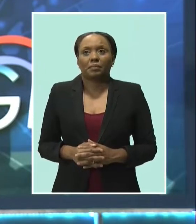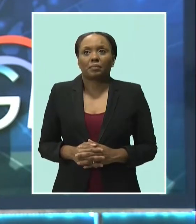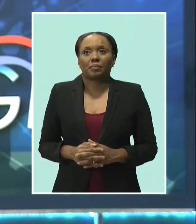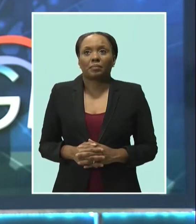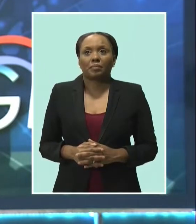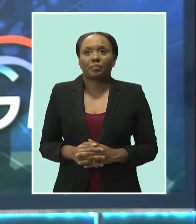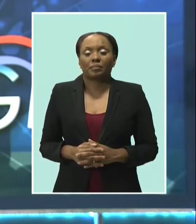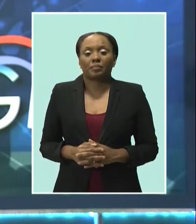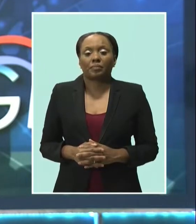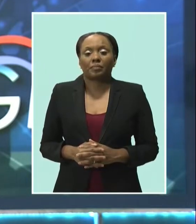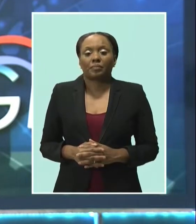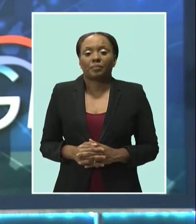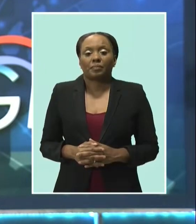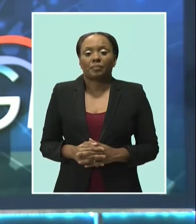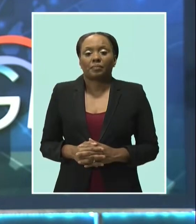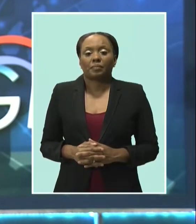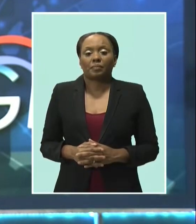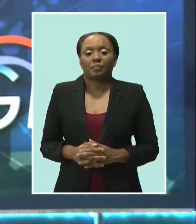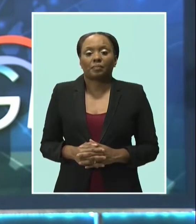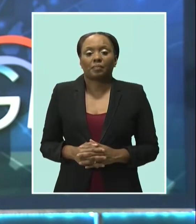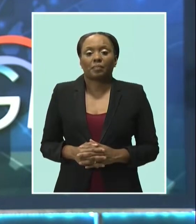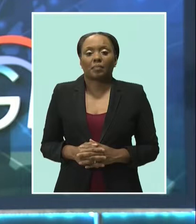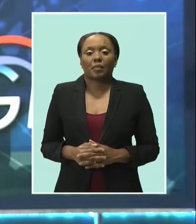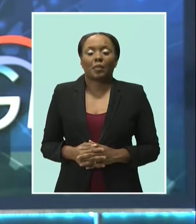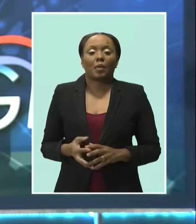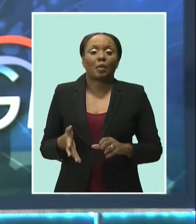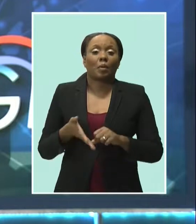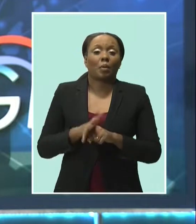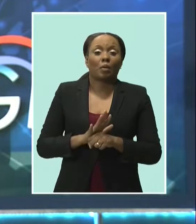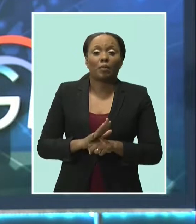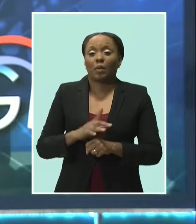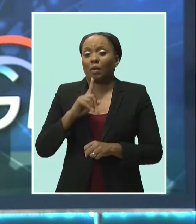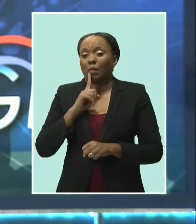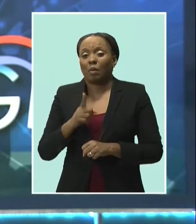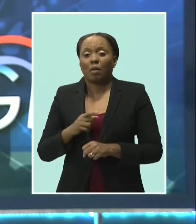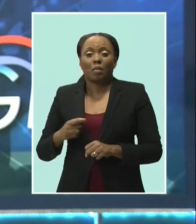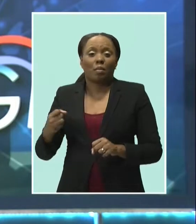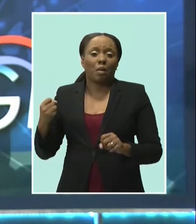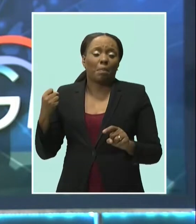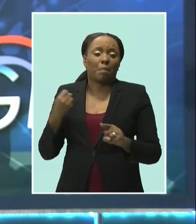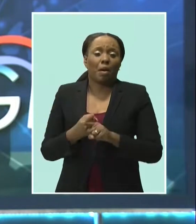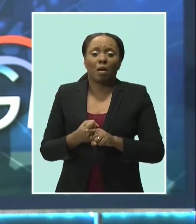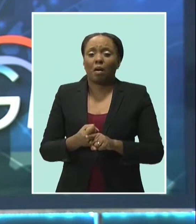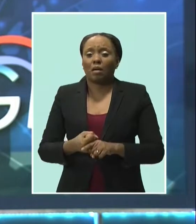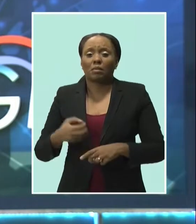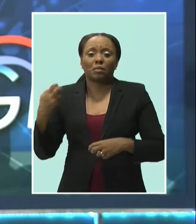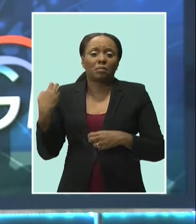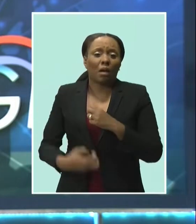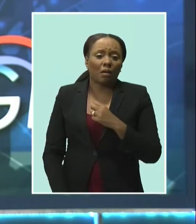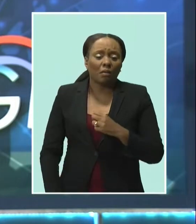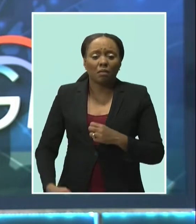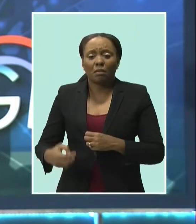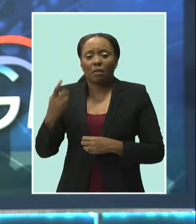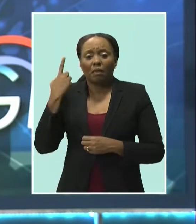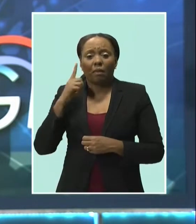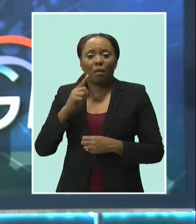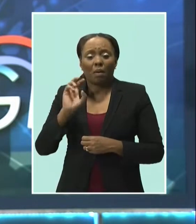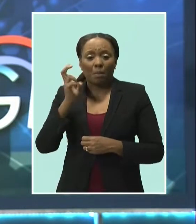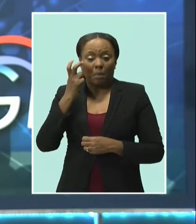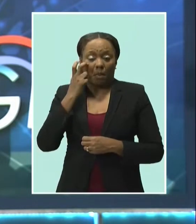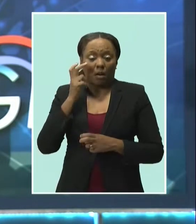The COVID-19 pandemic has made it tougher for the visually impaired as their touch ability has been taken away by the